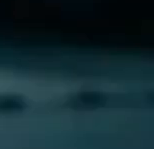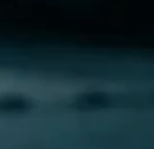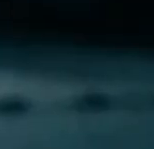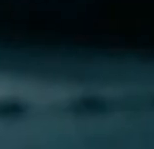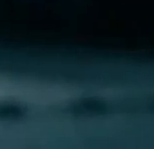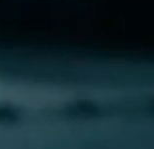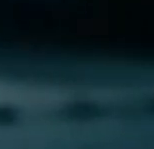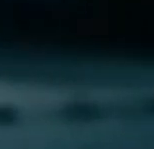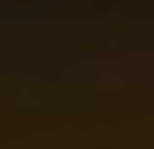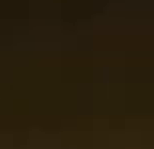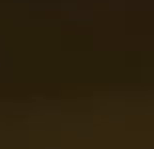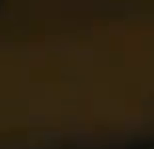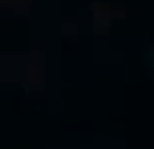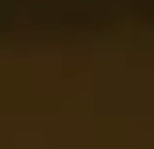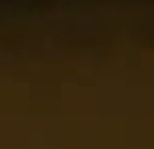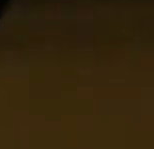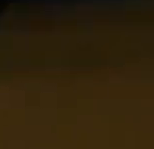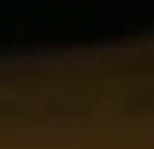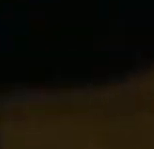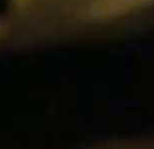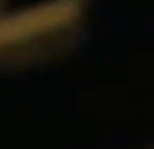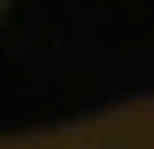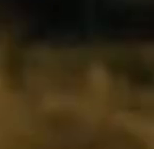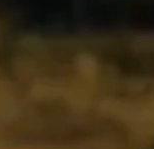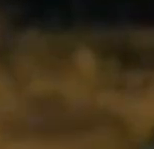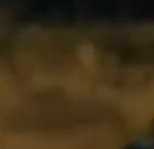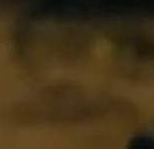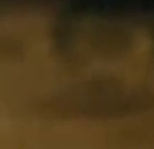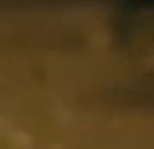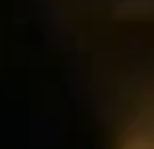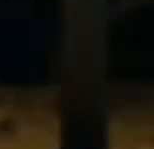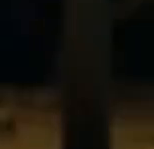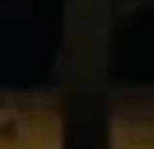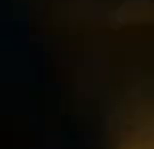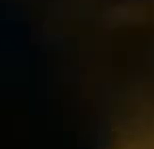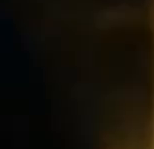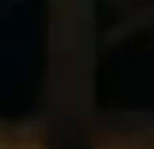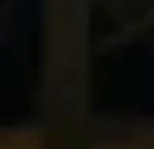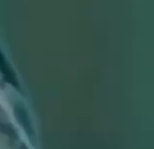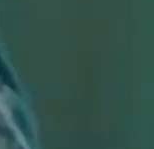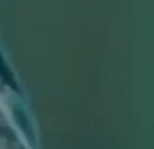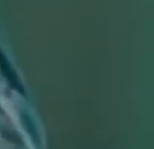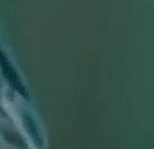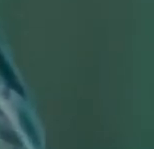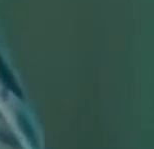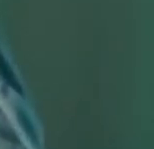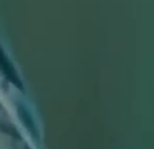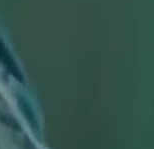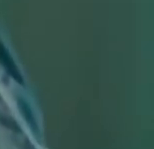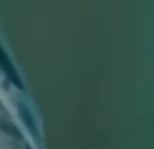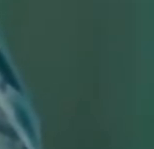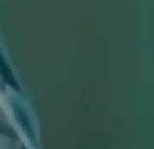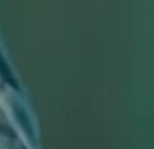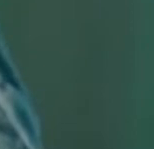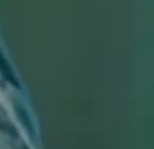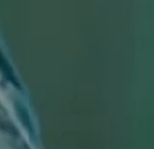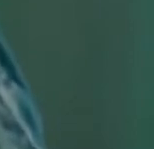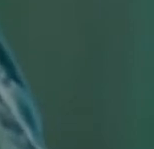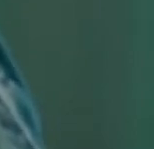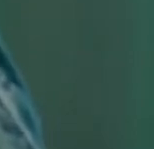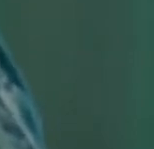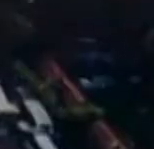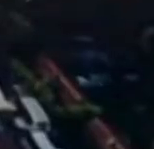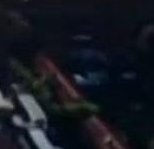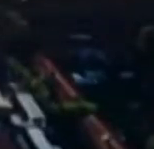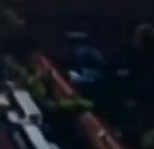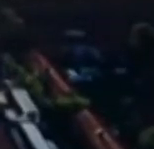ask is you let me right my wrongs and give me an opportunity to bring Burhan